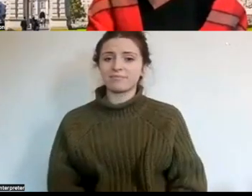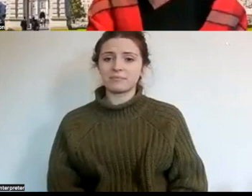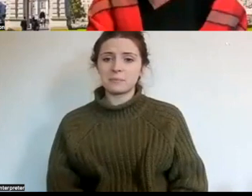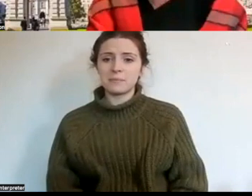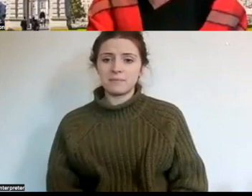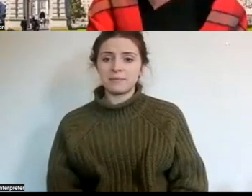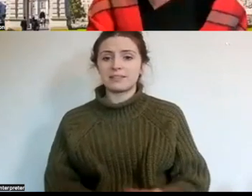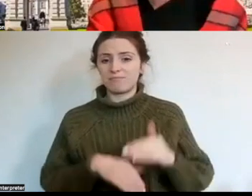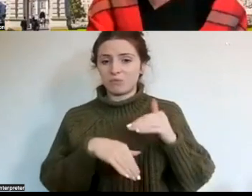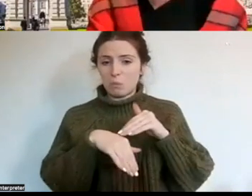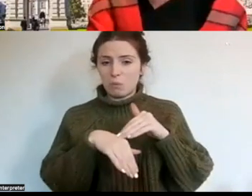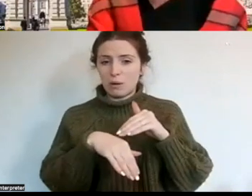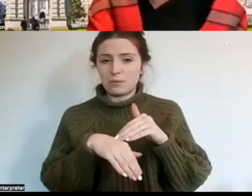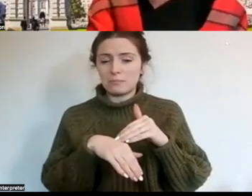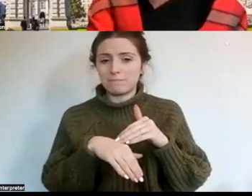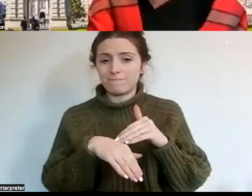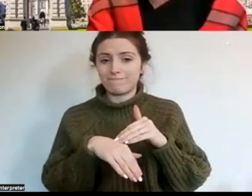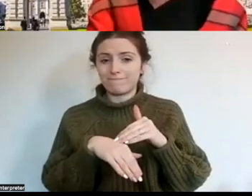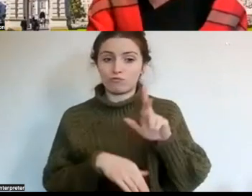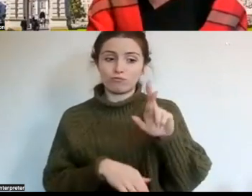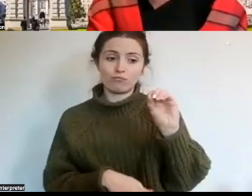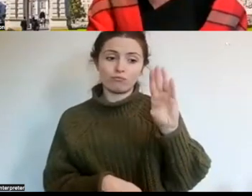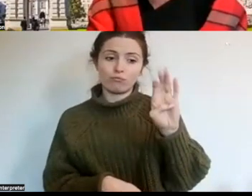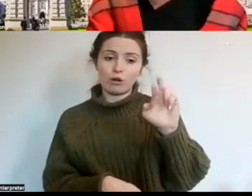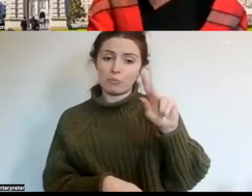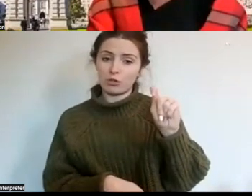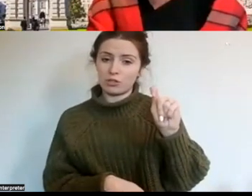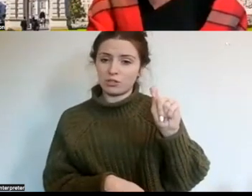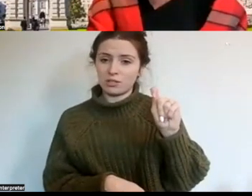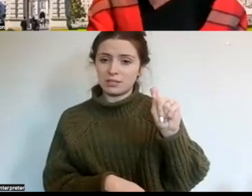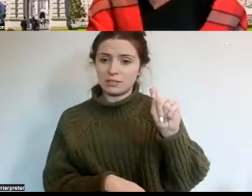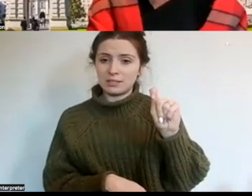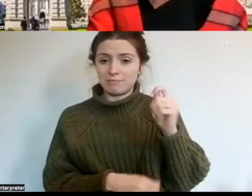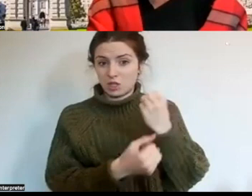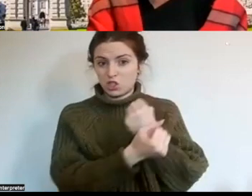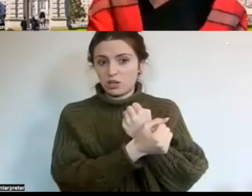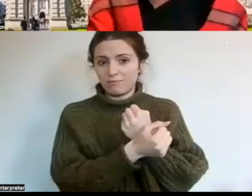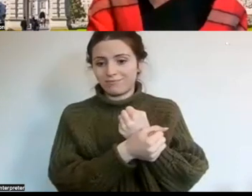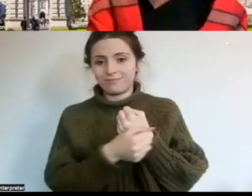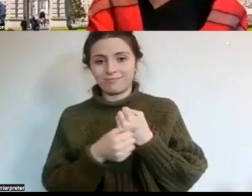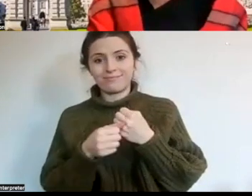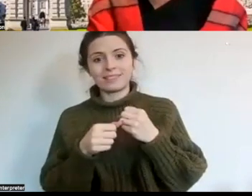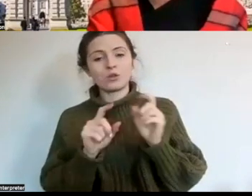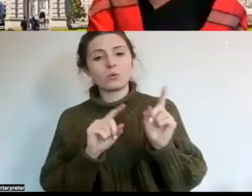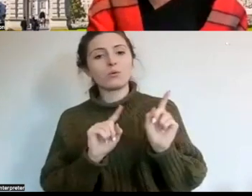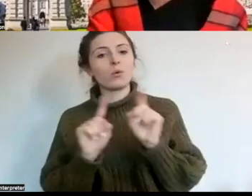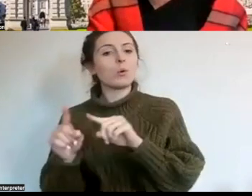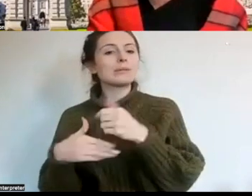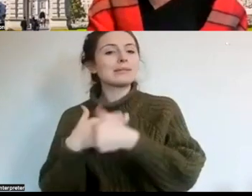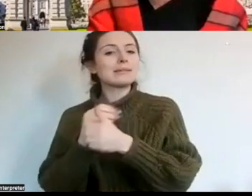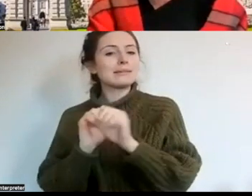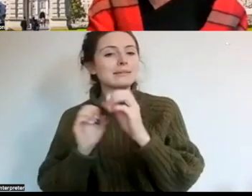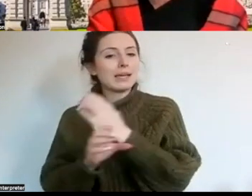an issue where Robert comes from, where he is going to daycare. I don't think there's